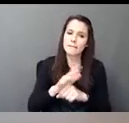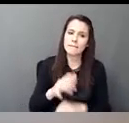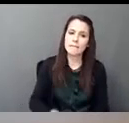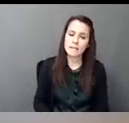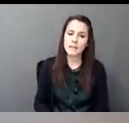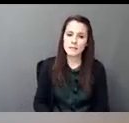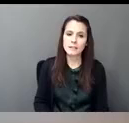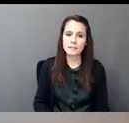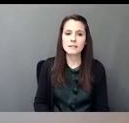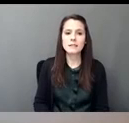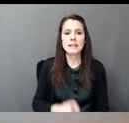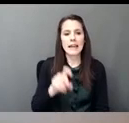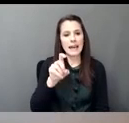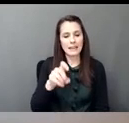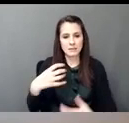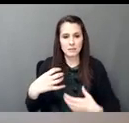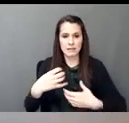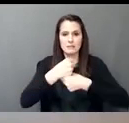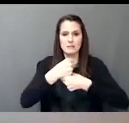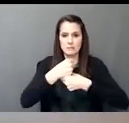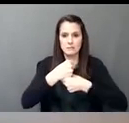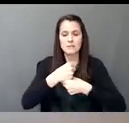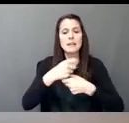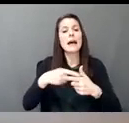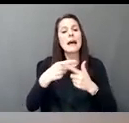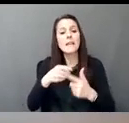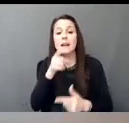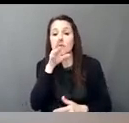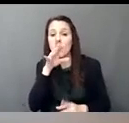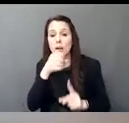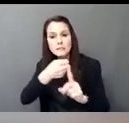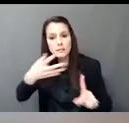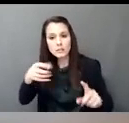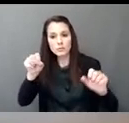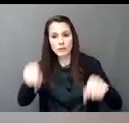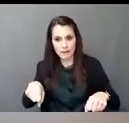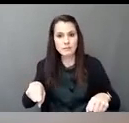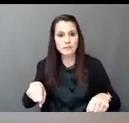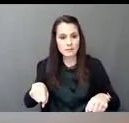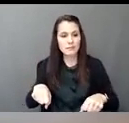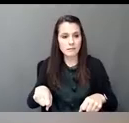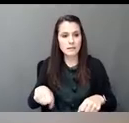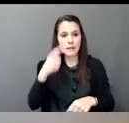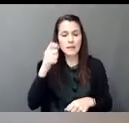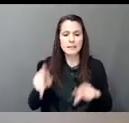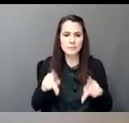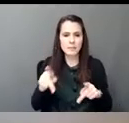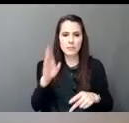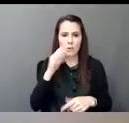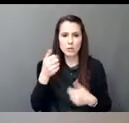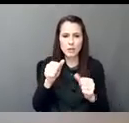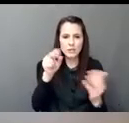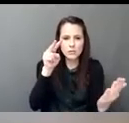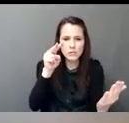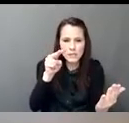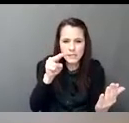make it succinct, and then you can talk about everything that is happening on this slide, because what happens is people will try to read every